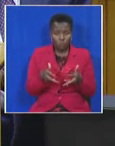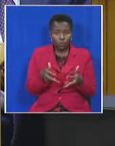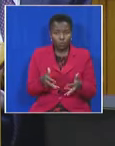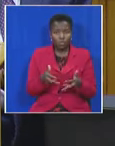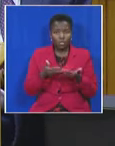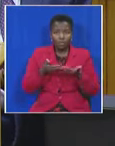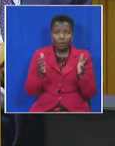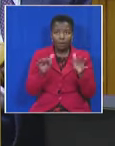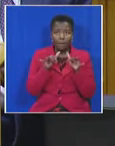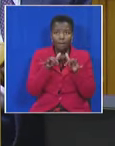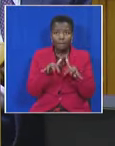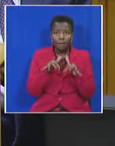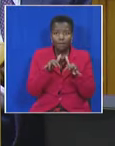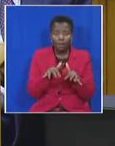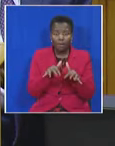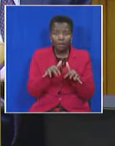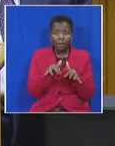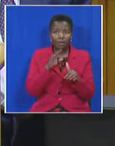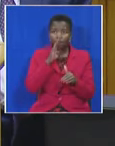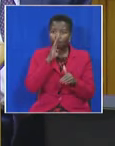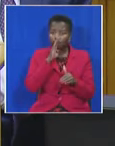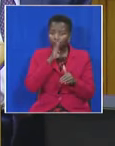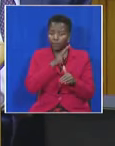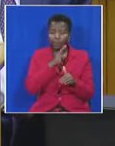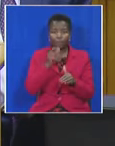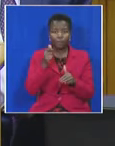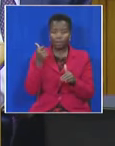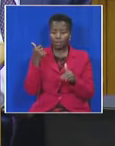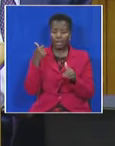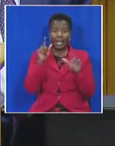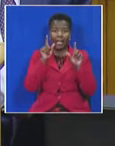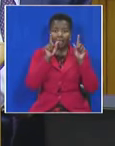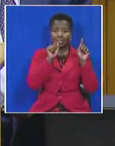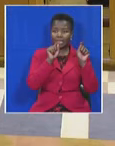people, there was no title before they came.